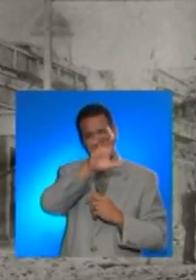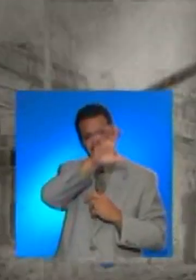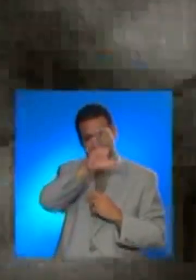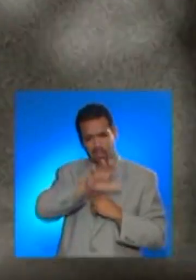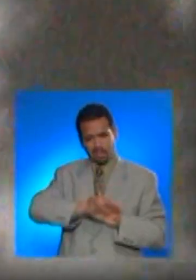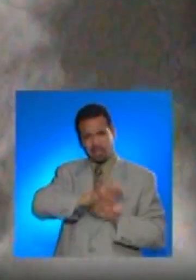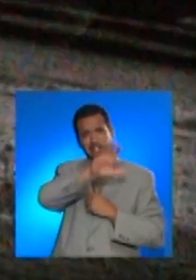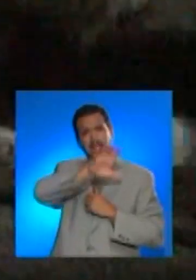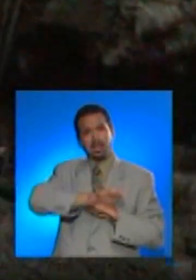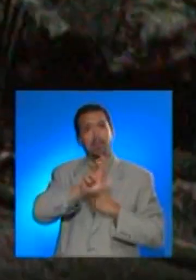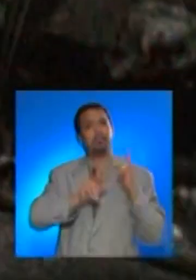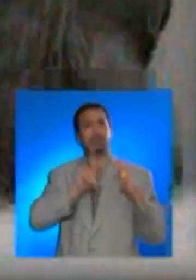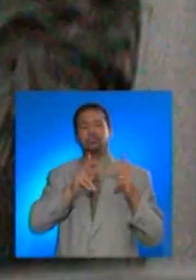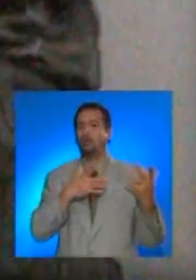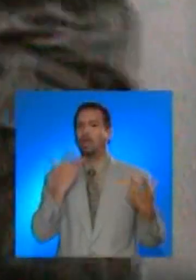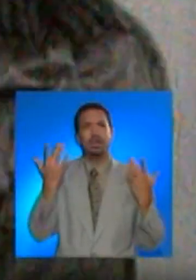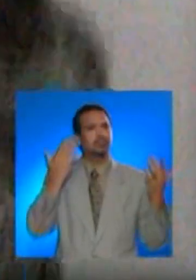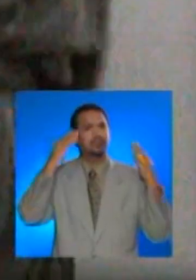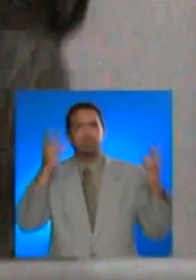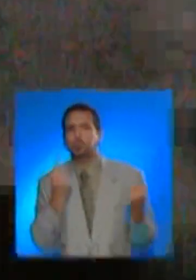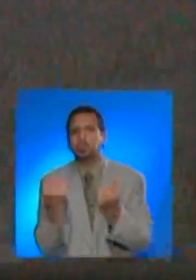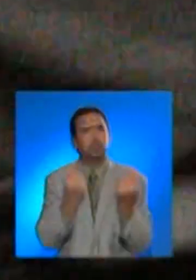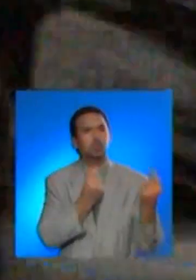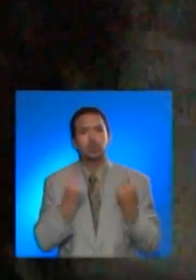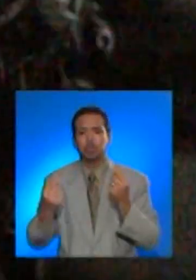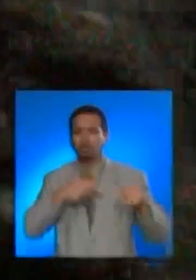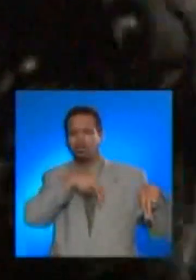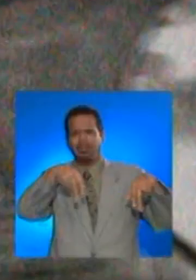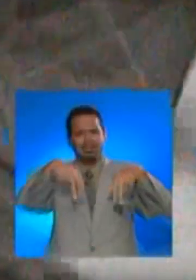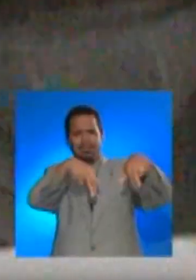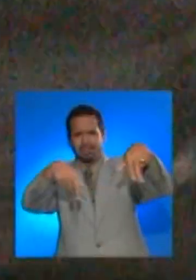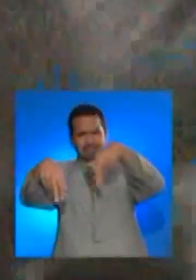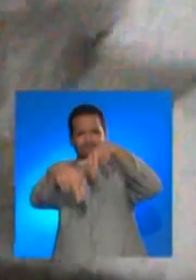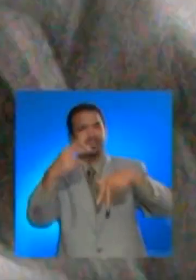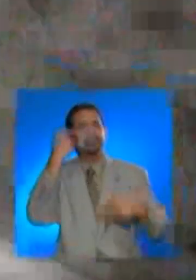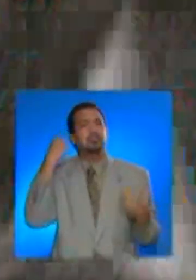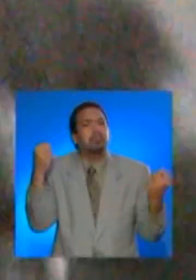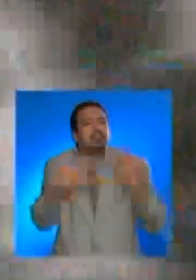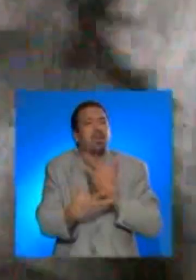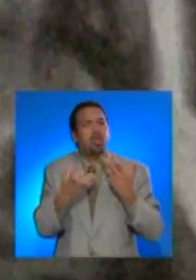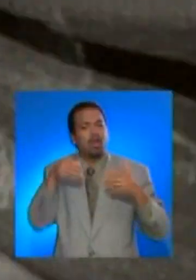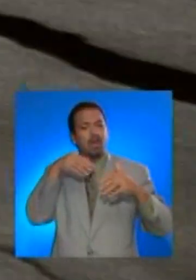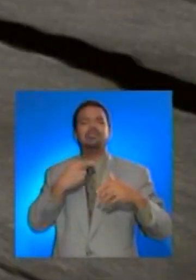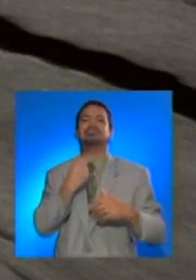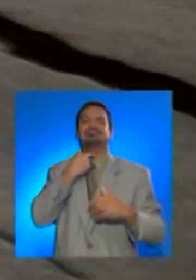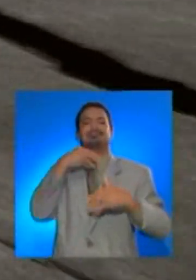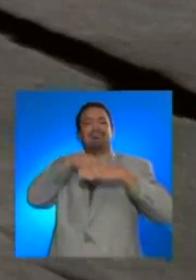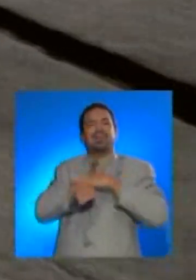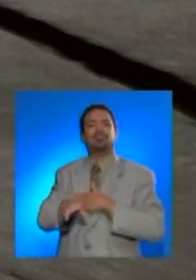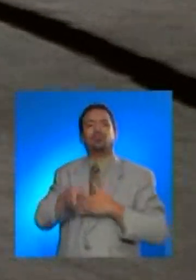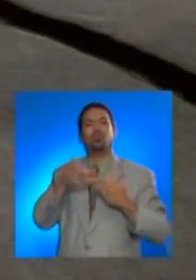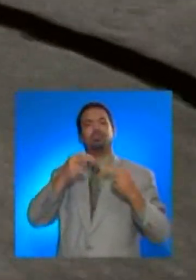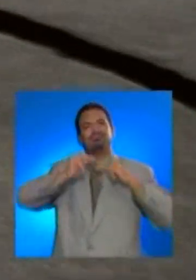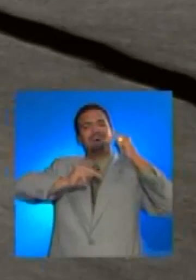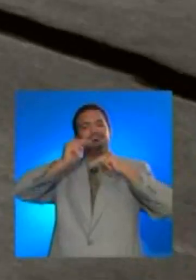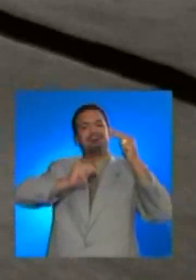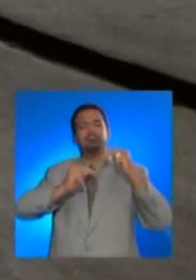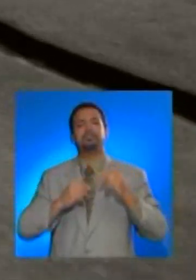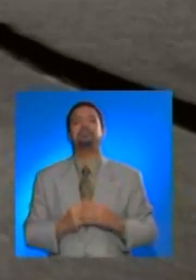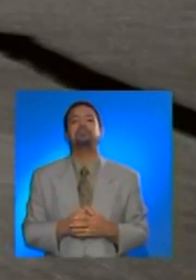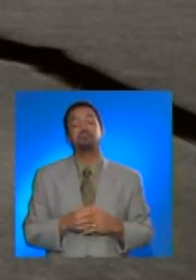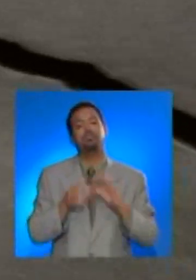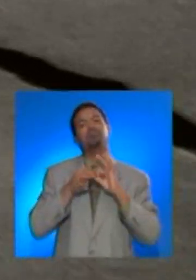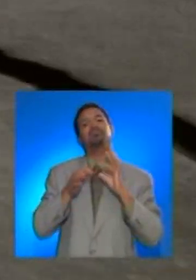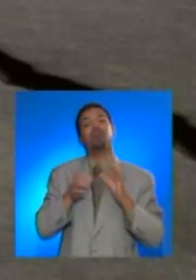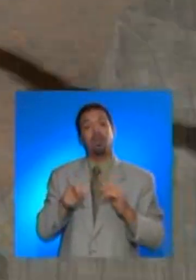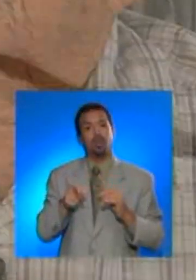coast, where people ran into the streets as they feared being trapped inside the buildings. The soil was cracked